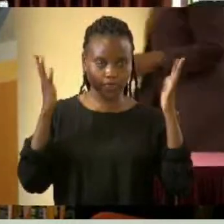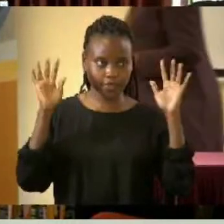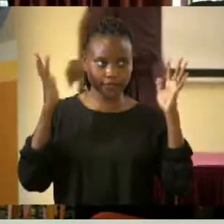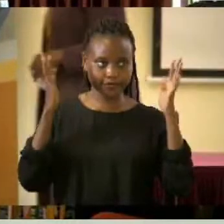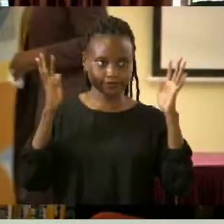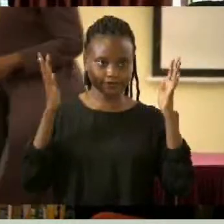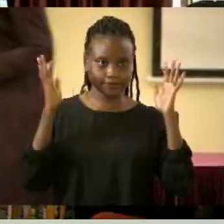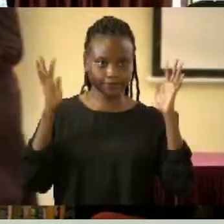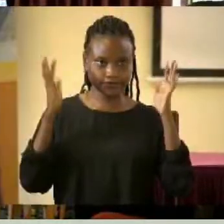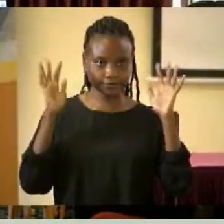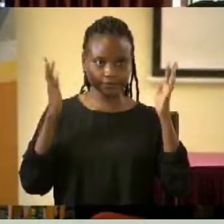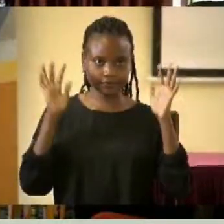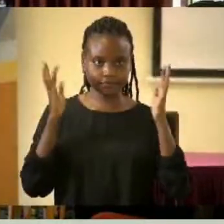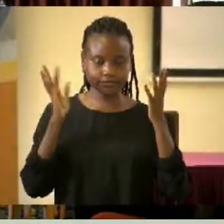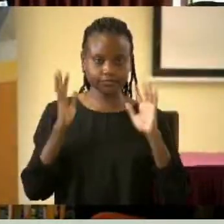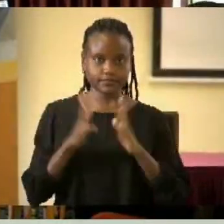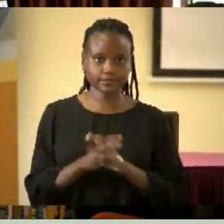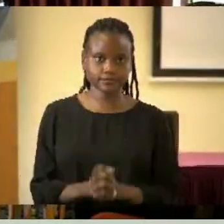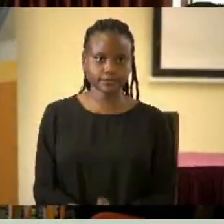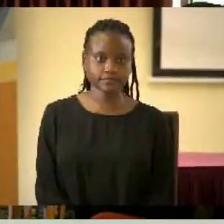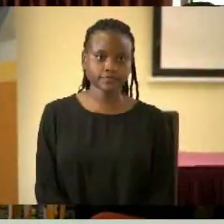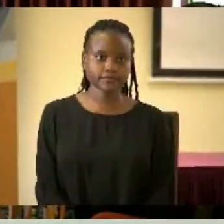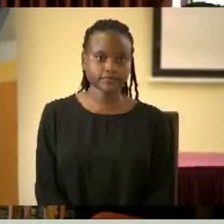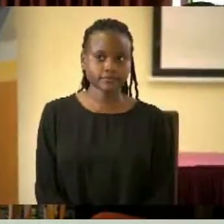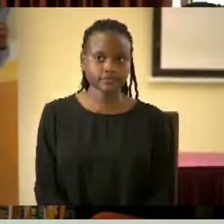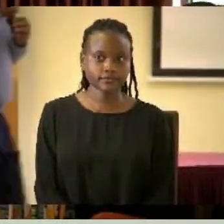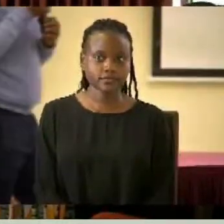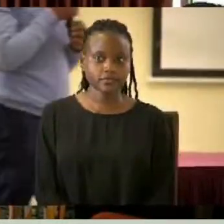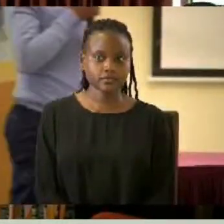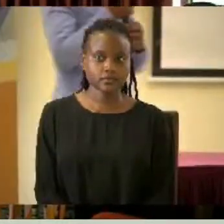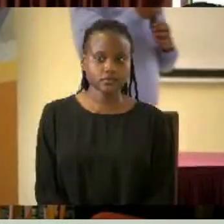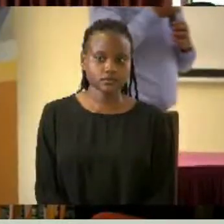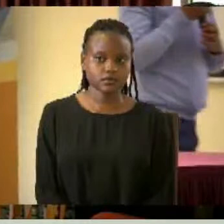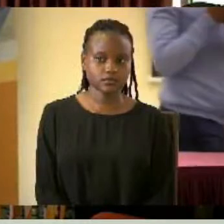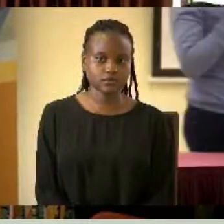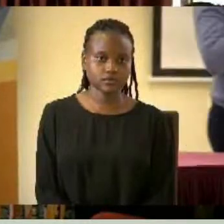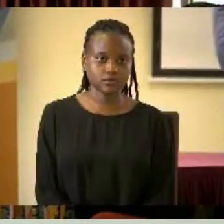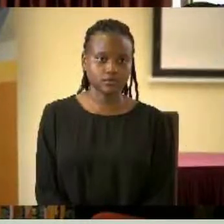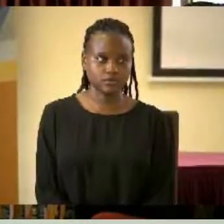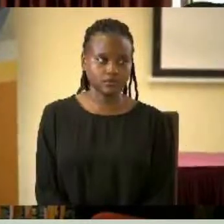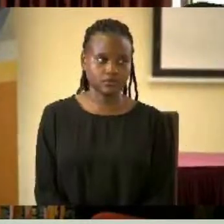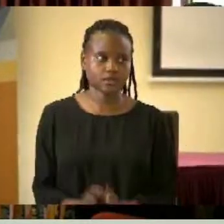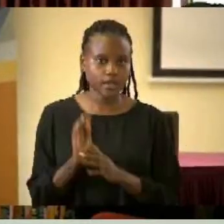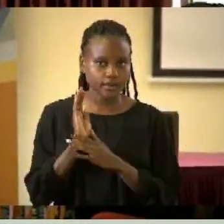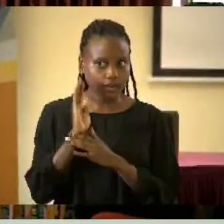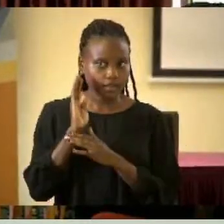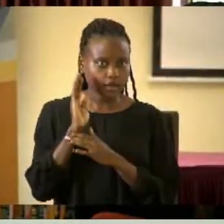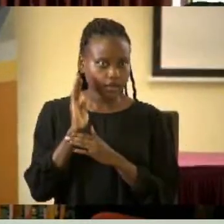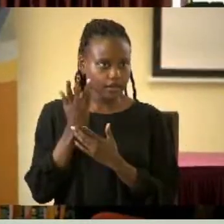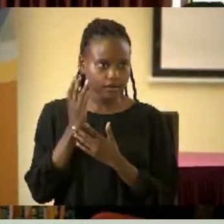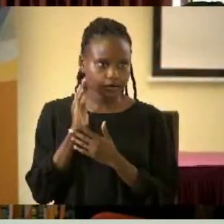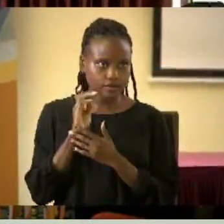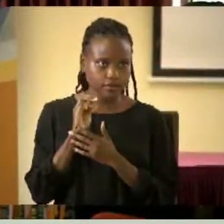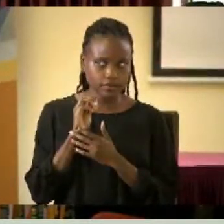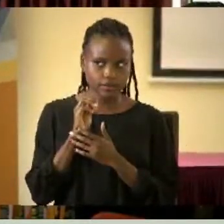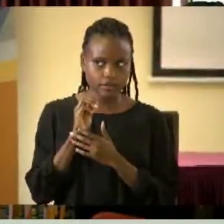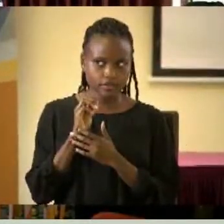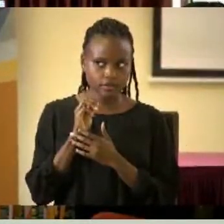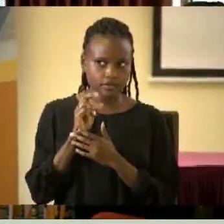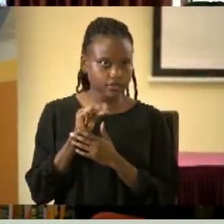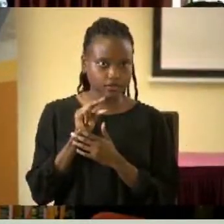Asante sana. I don't see any other hand being raised. Professor Nahoni, you want to?